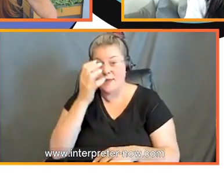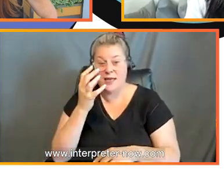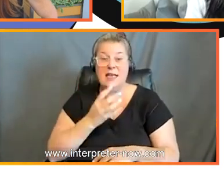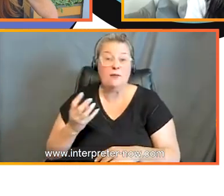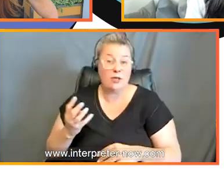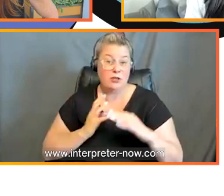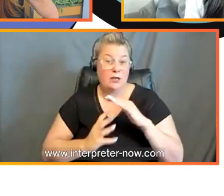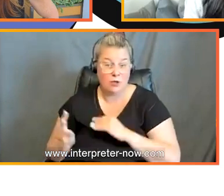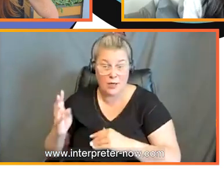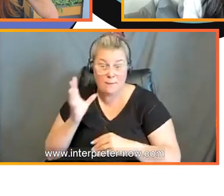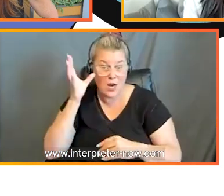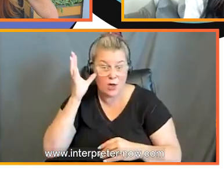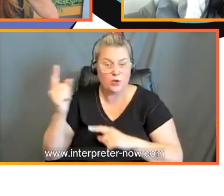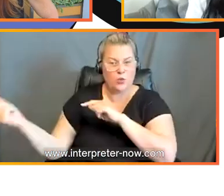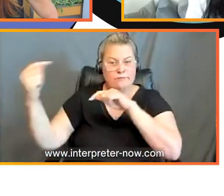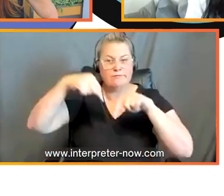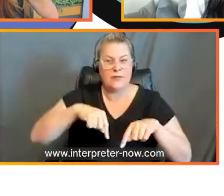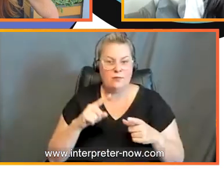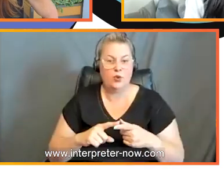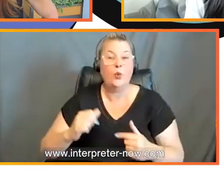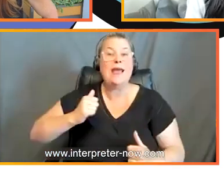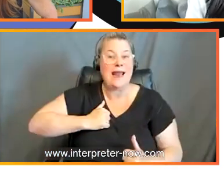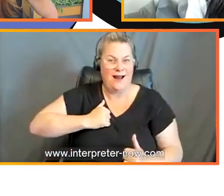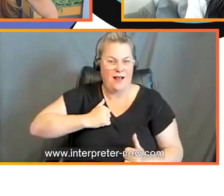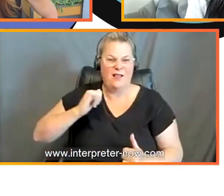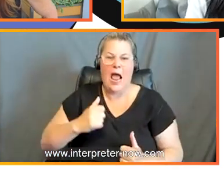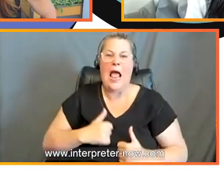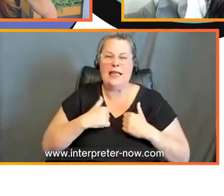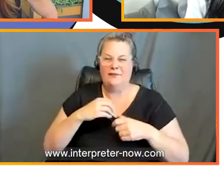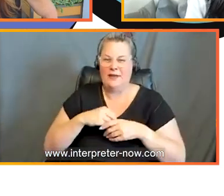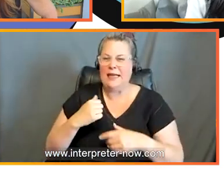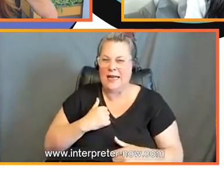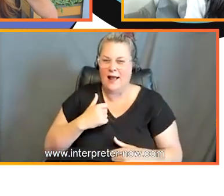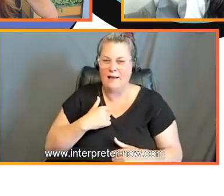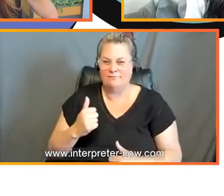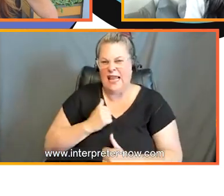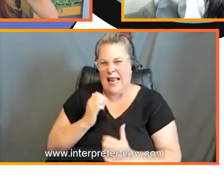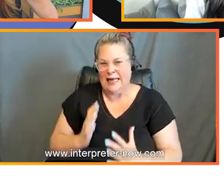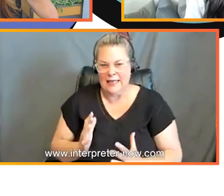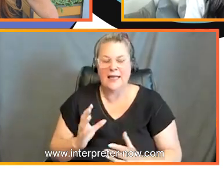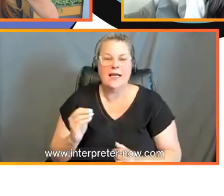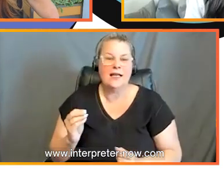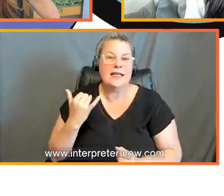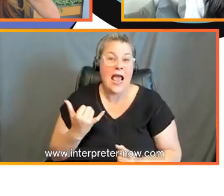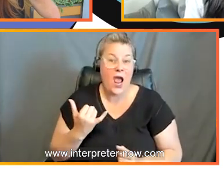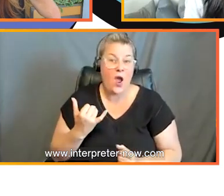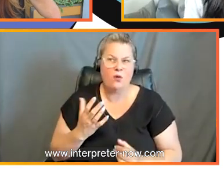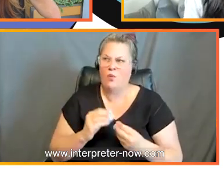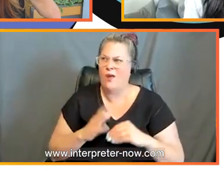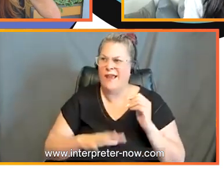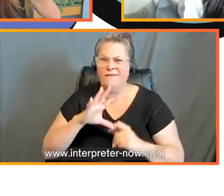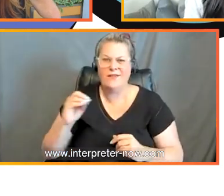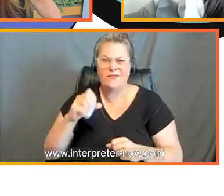who came to Canada, which is where I live. I am Canadian, now over 50 years ago. And I was born